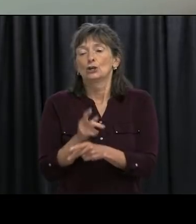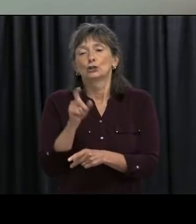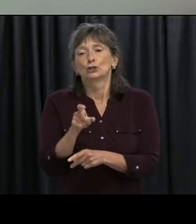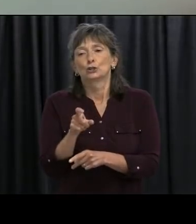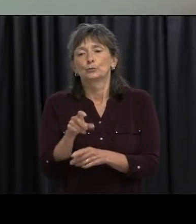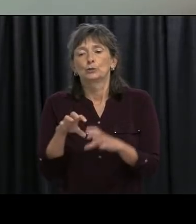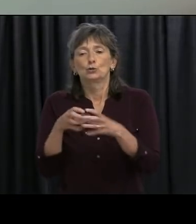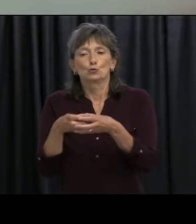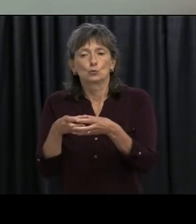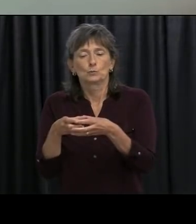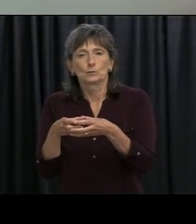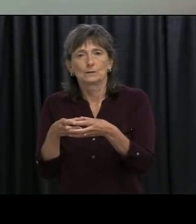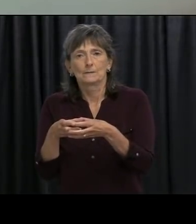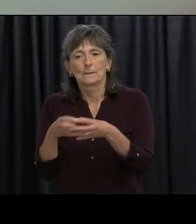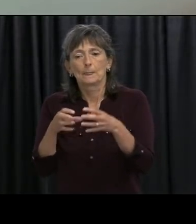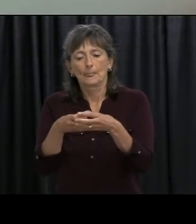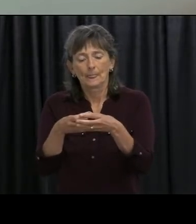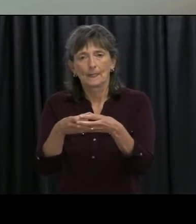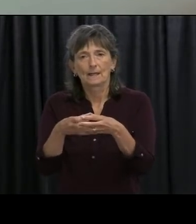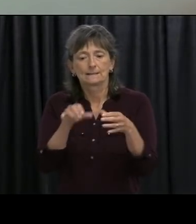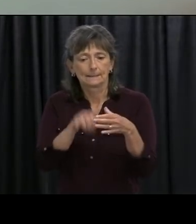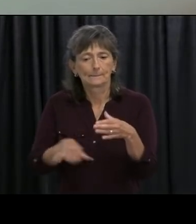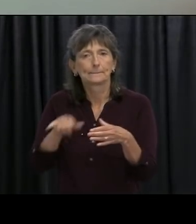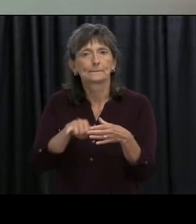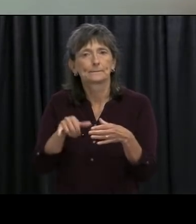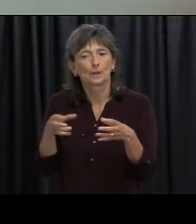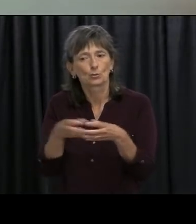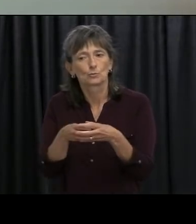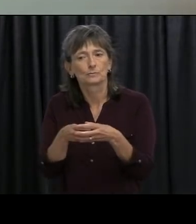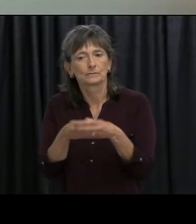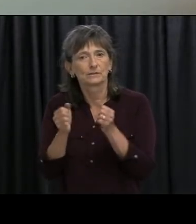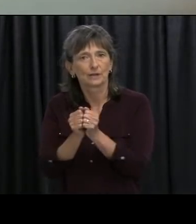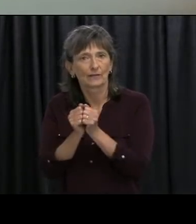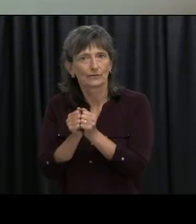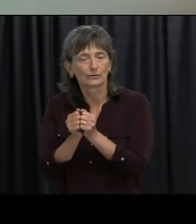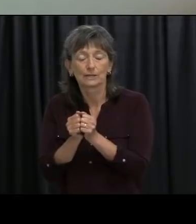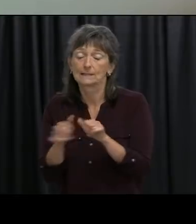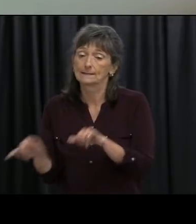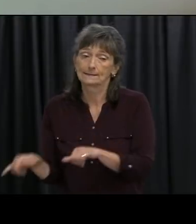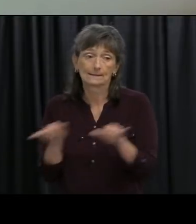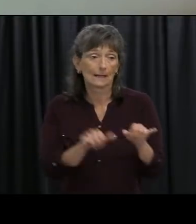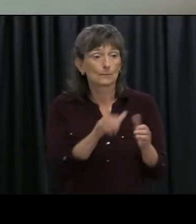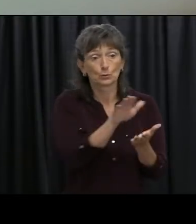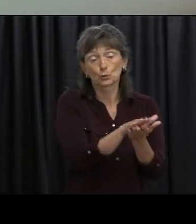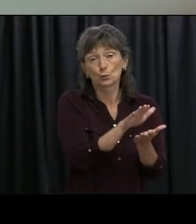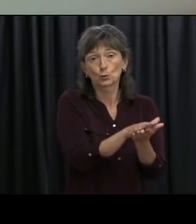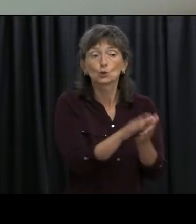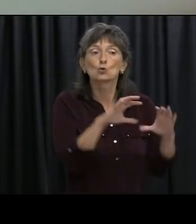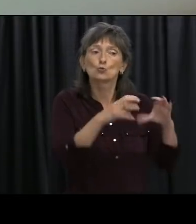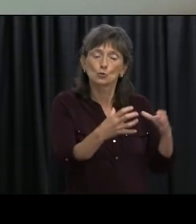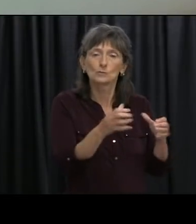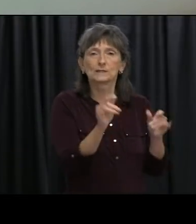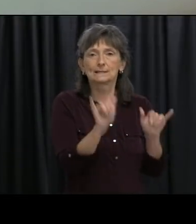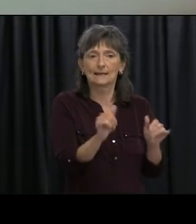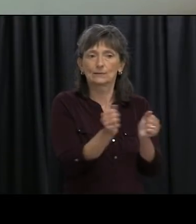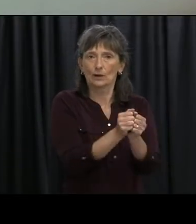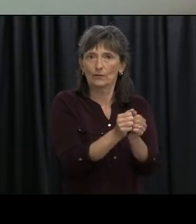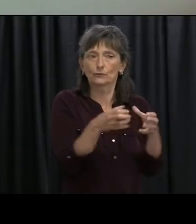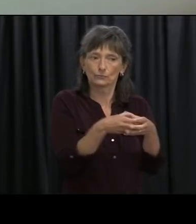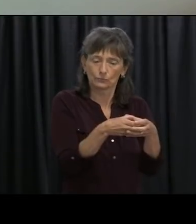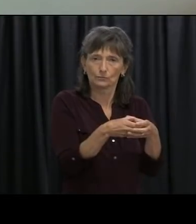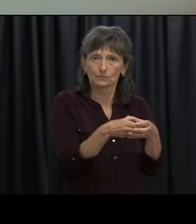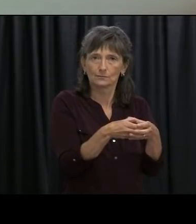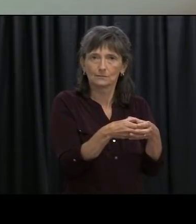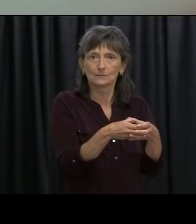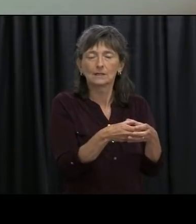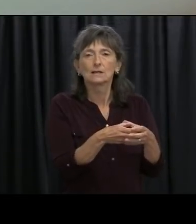children, and that's something that we're still saying with schools as well. So we're looking